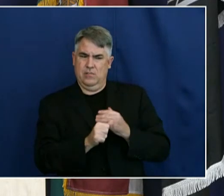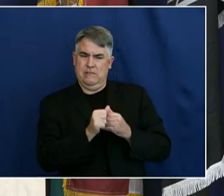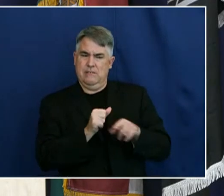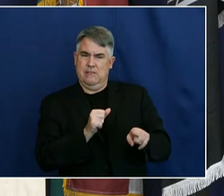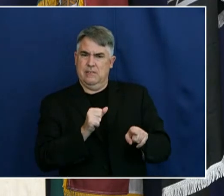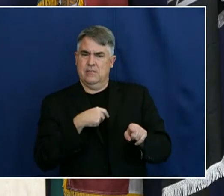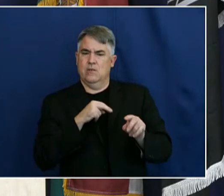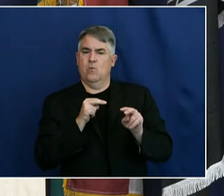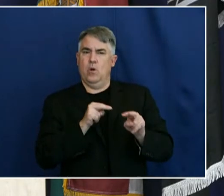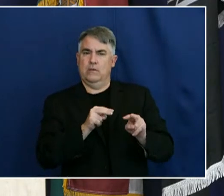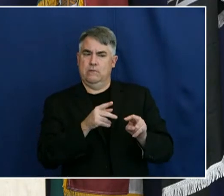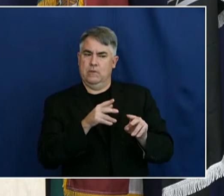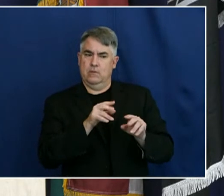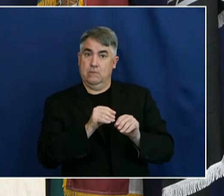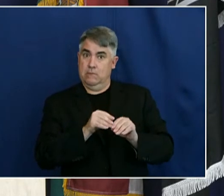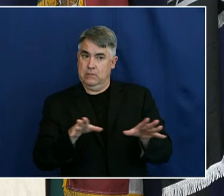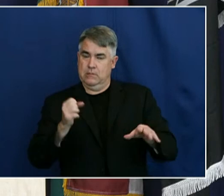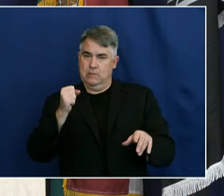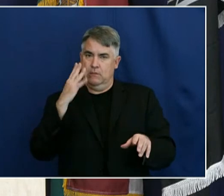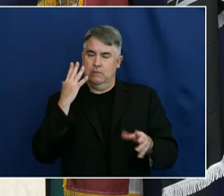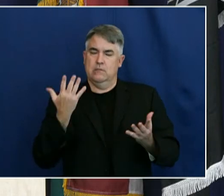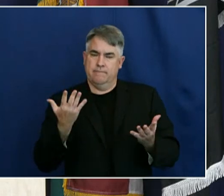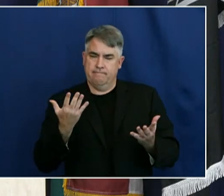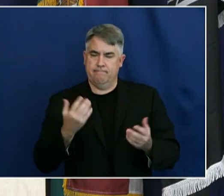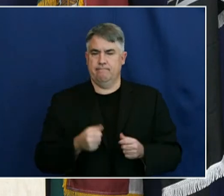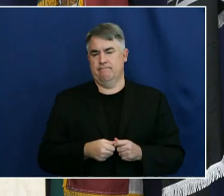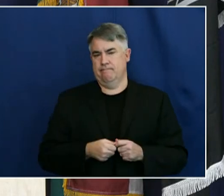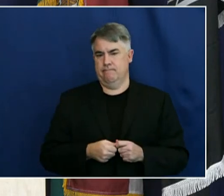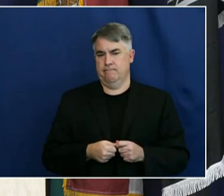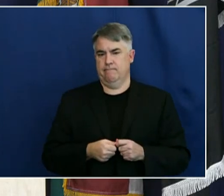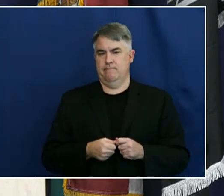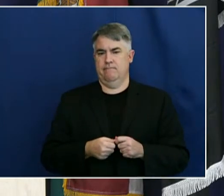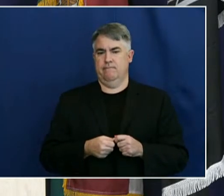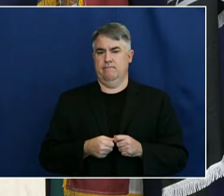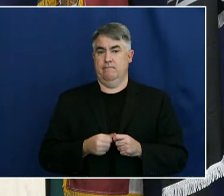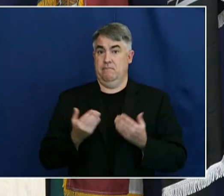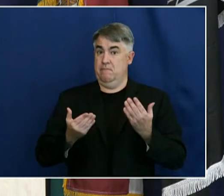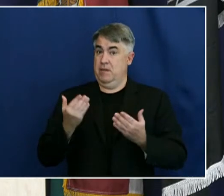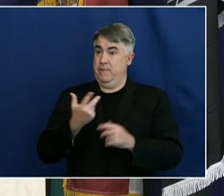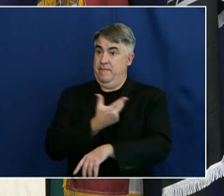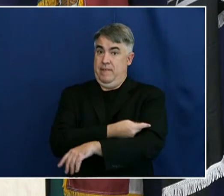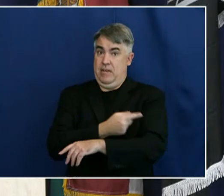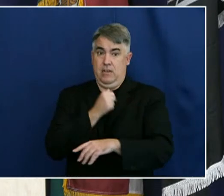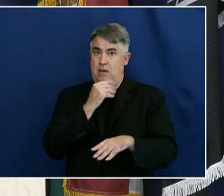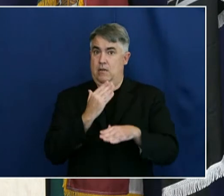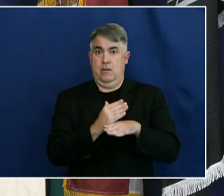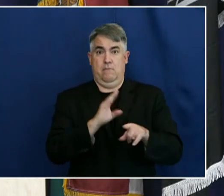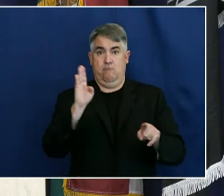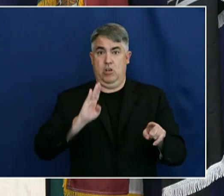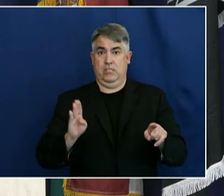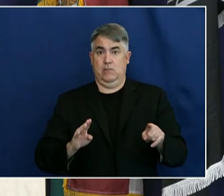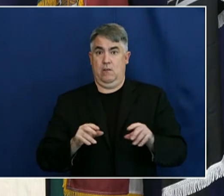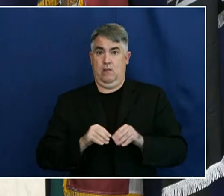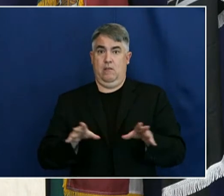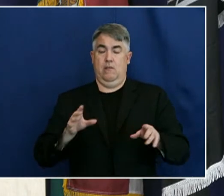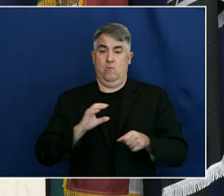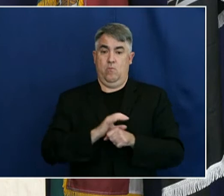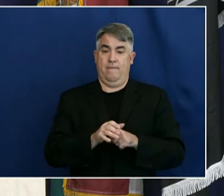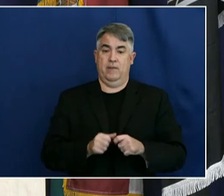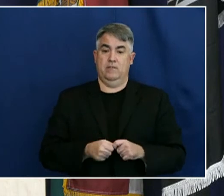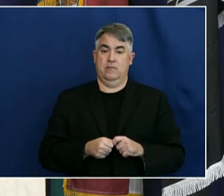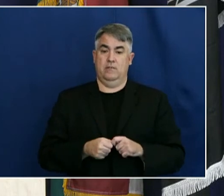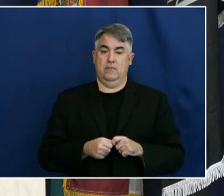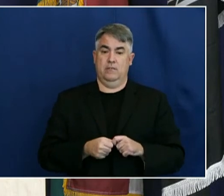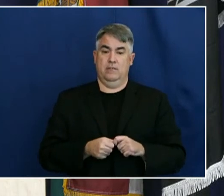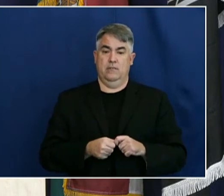a risk of decreased effectiveness of vaccines, or might not be detected in the tests that we use.